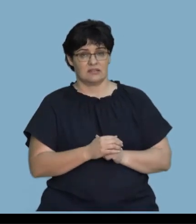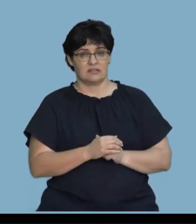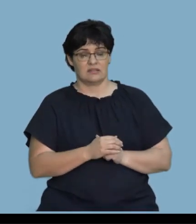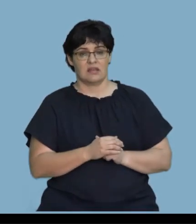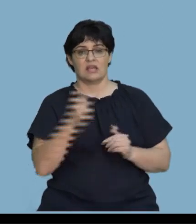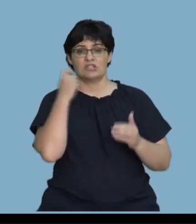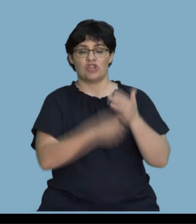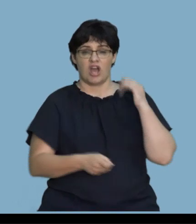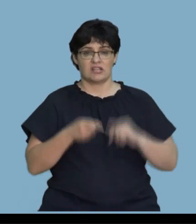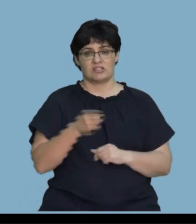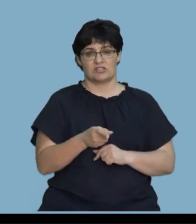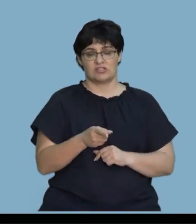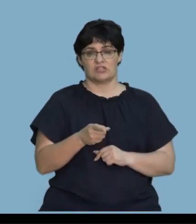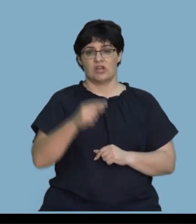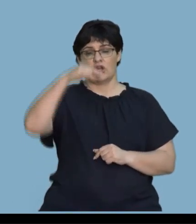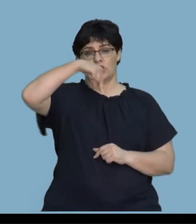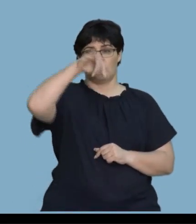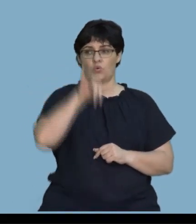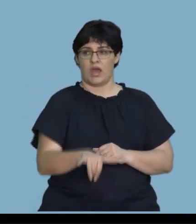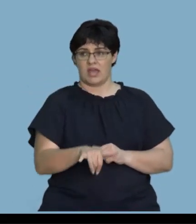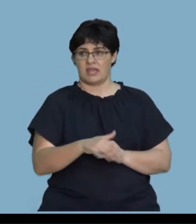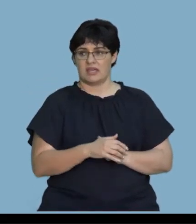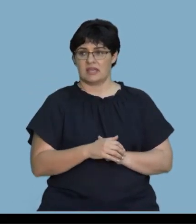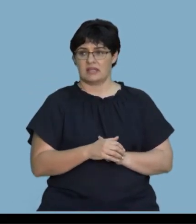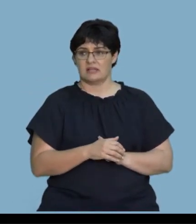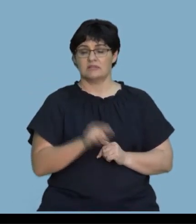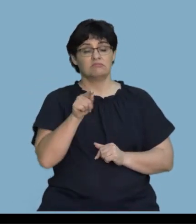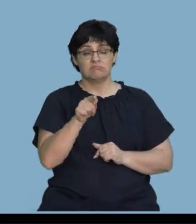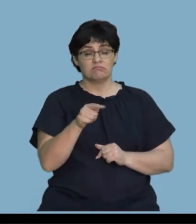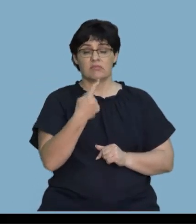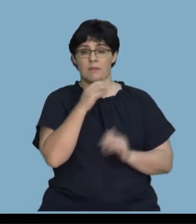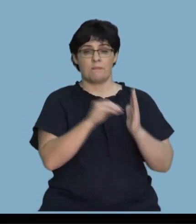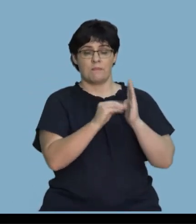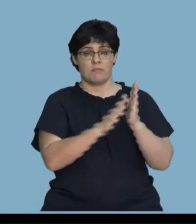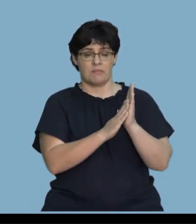of Qy. So in this case, we're getting